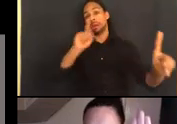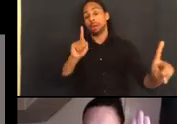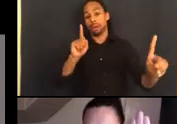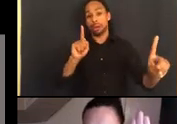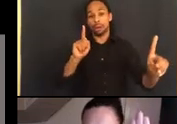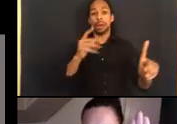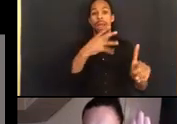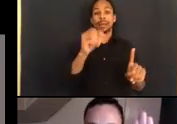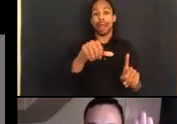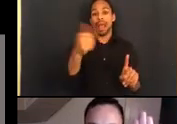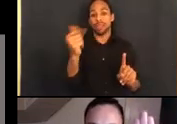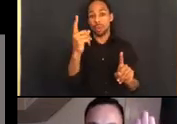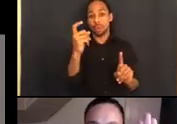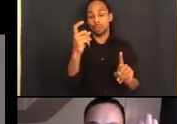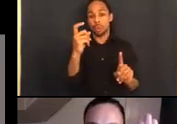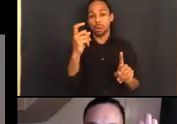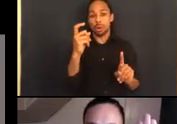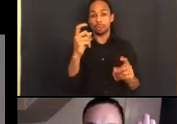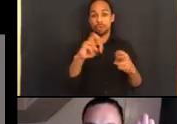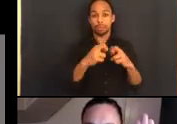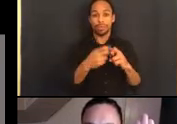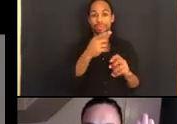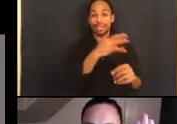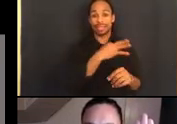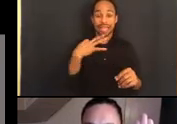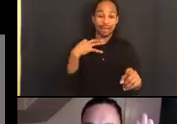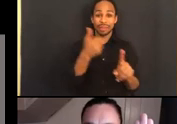The other was that the staff was not